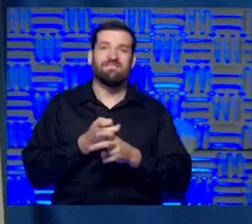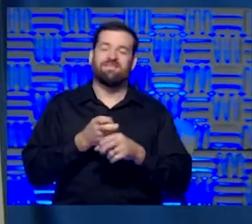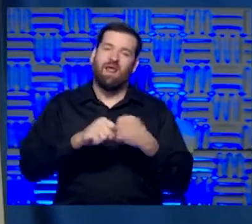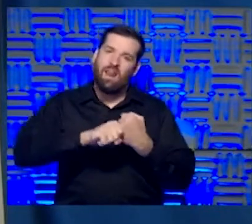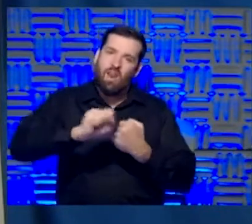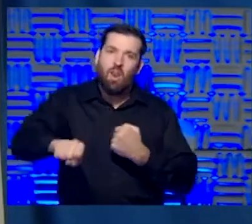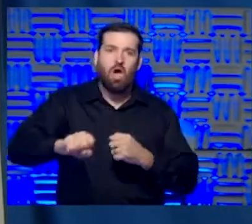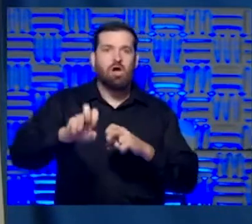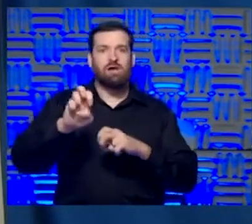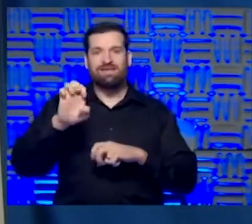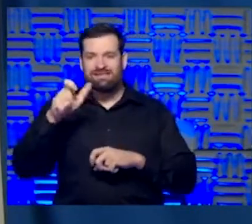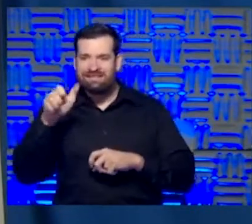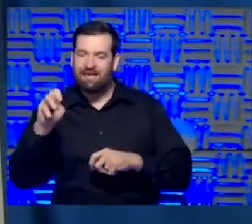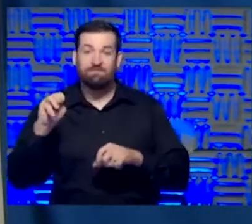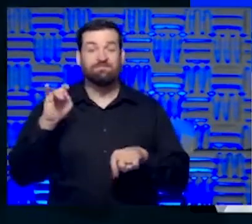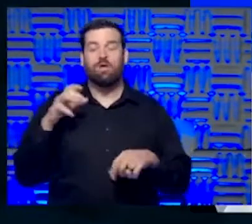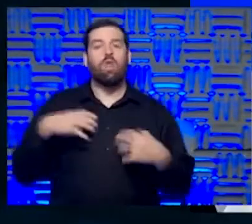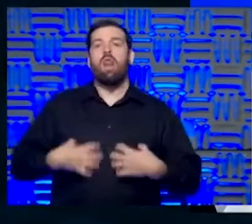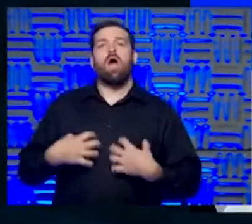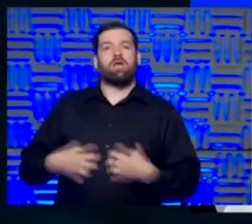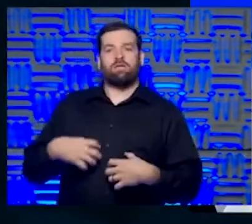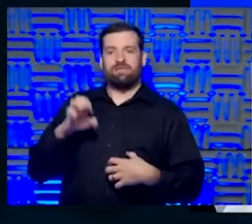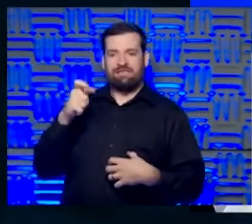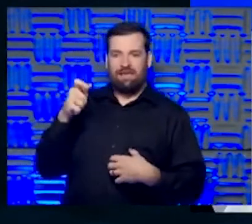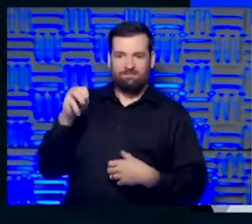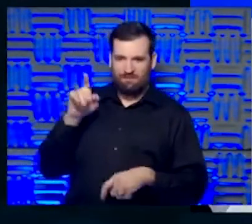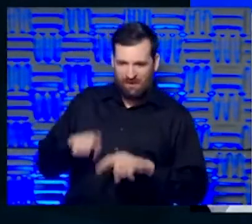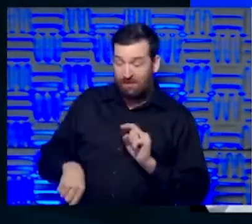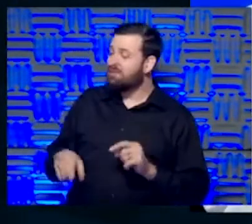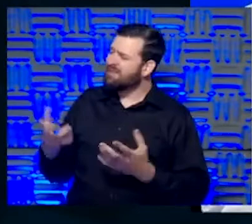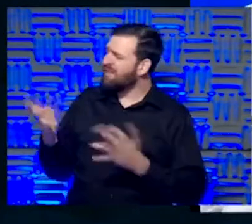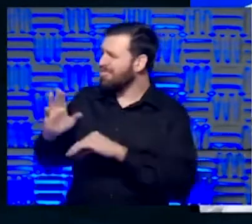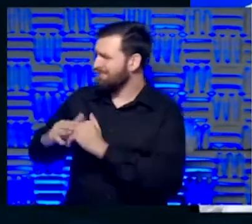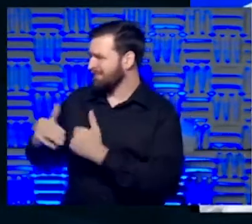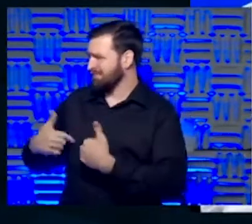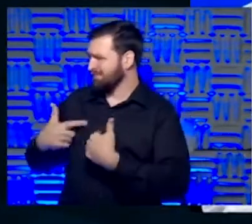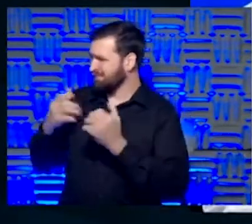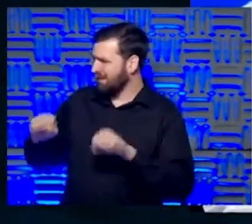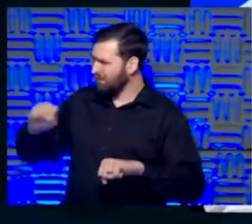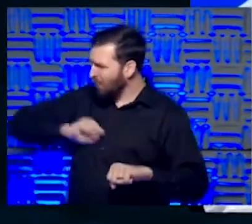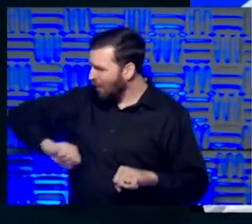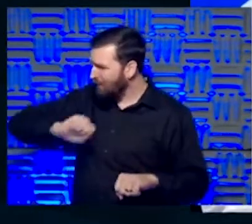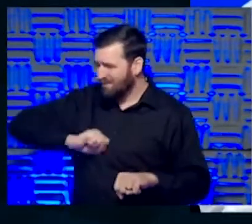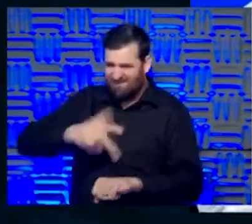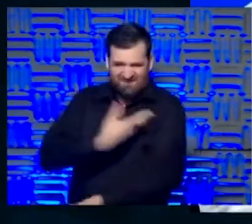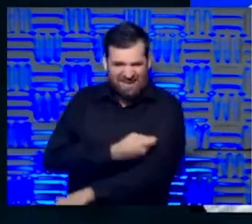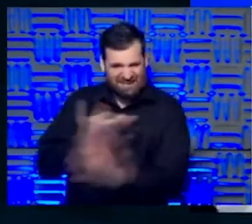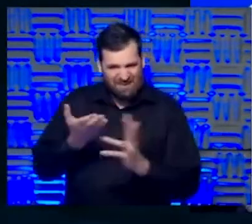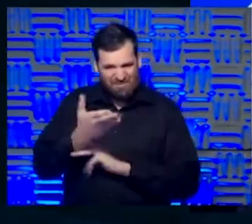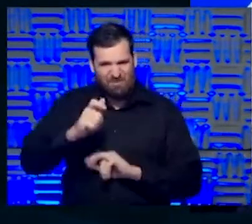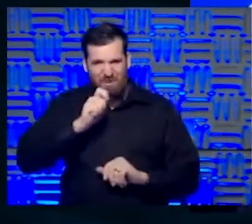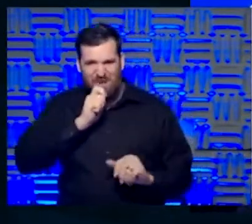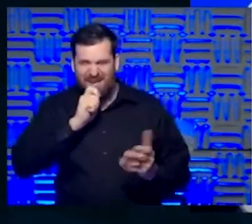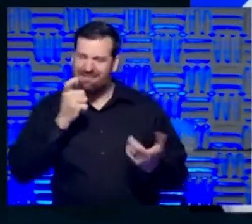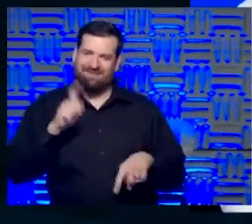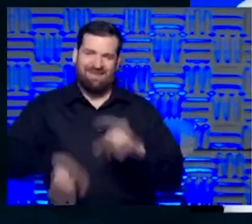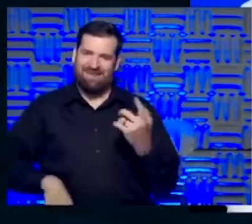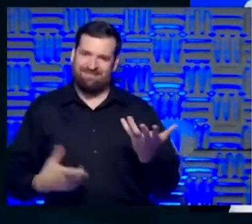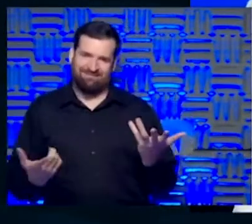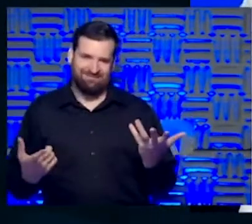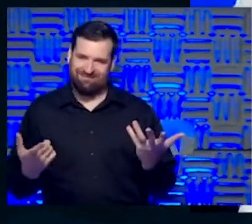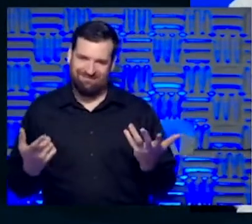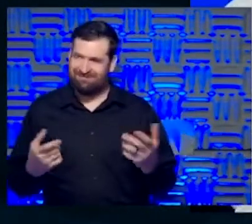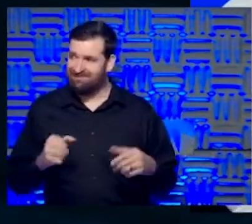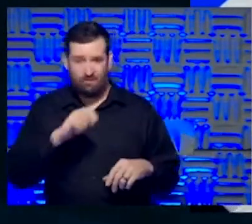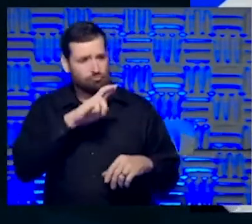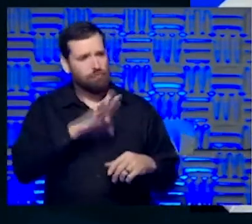do the vaccines over telehealth. At least have them cough into the microphone. I don't think you can get a vaccine through a microphone. That's challenging.